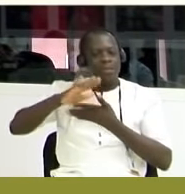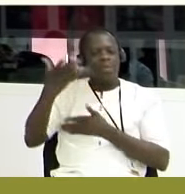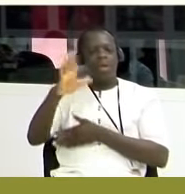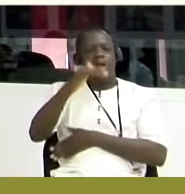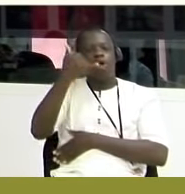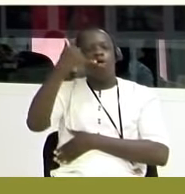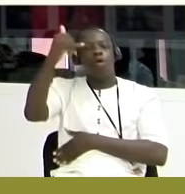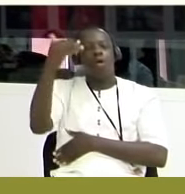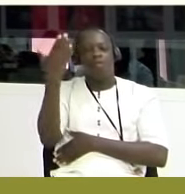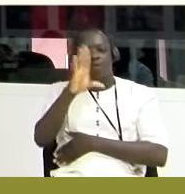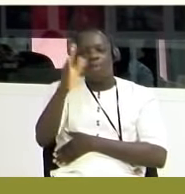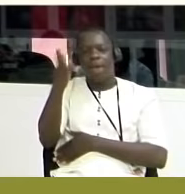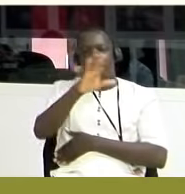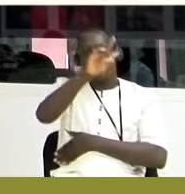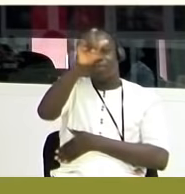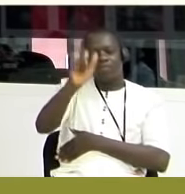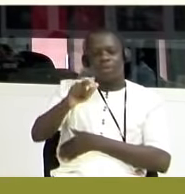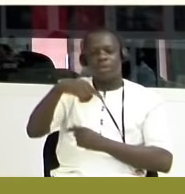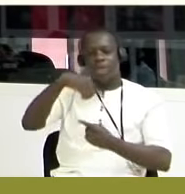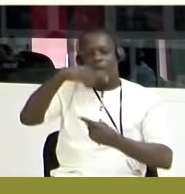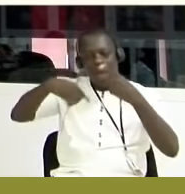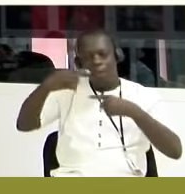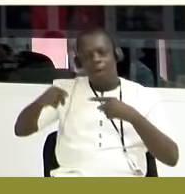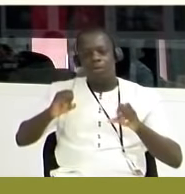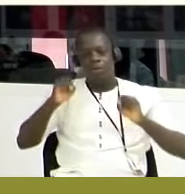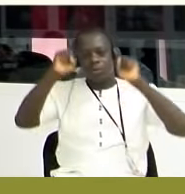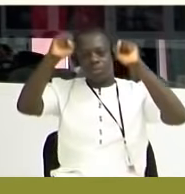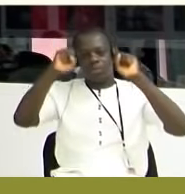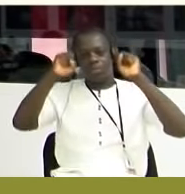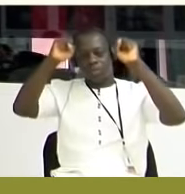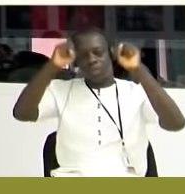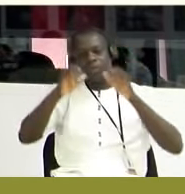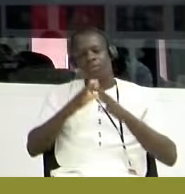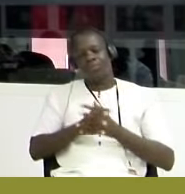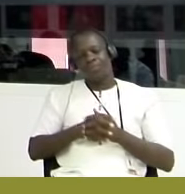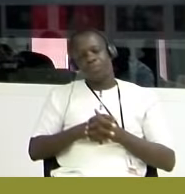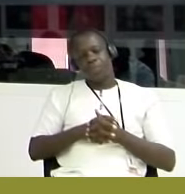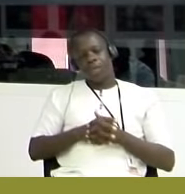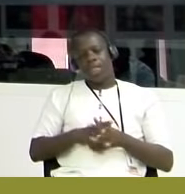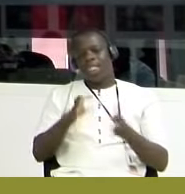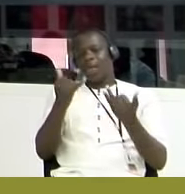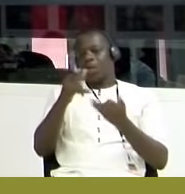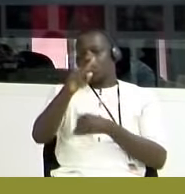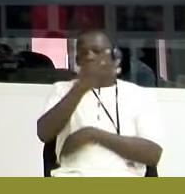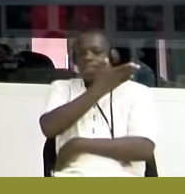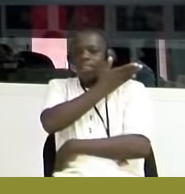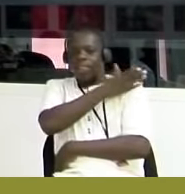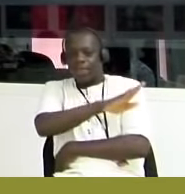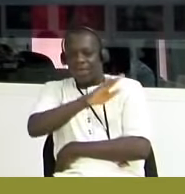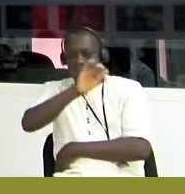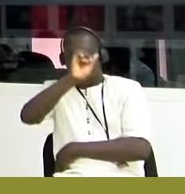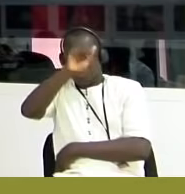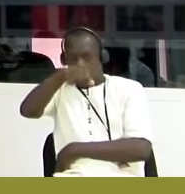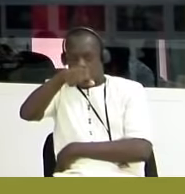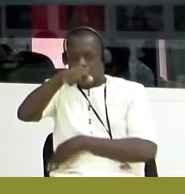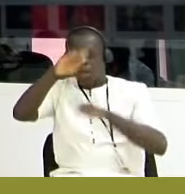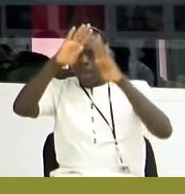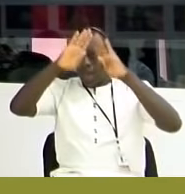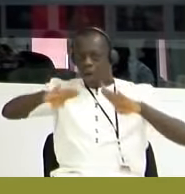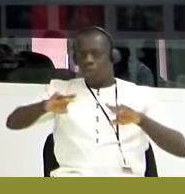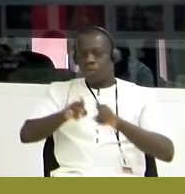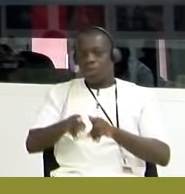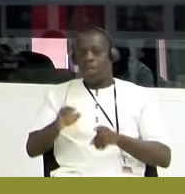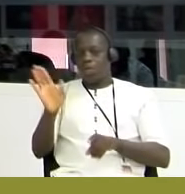demonstration. And so you left your house mm-hmm. intending to go to work, is that yes, correct? Yes, yes. Can you tell